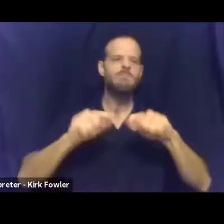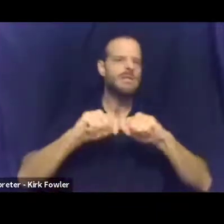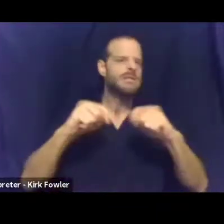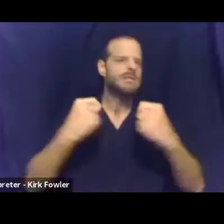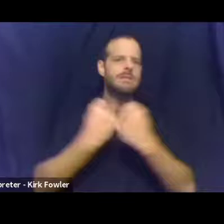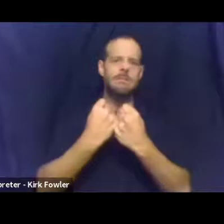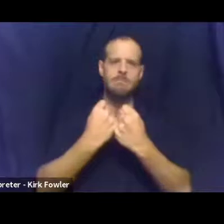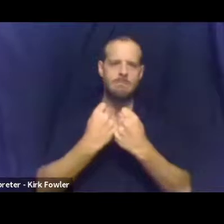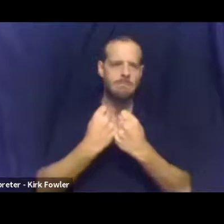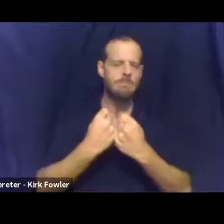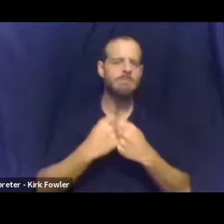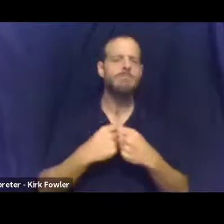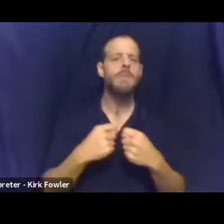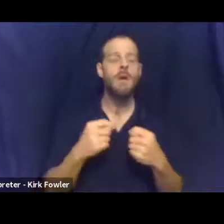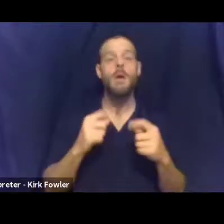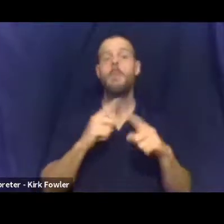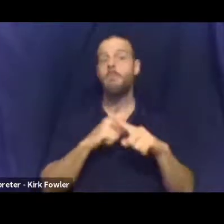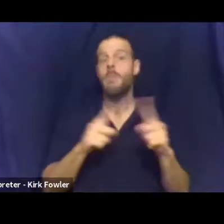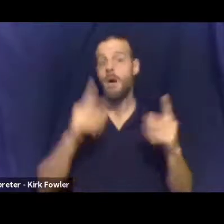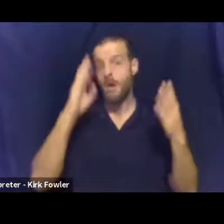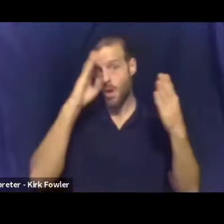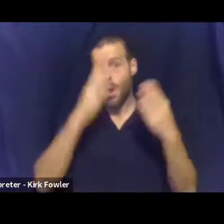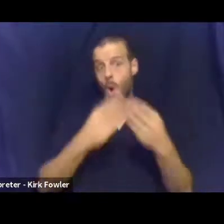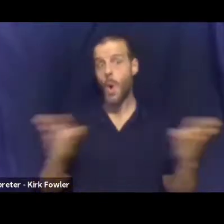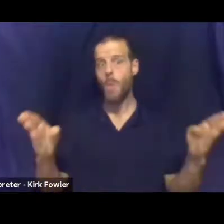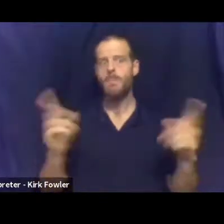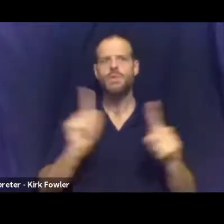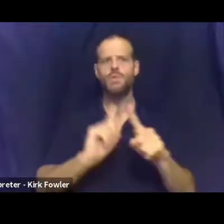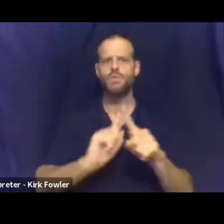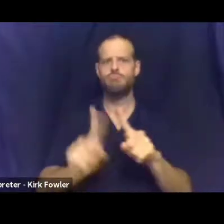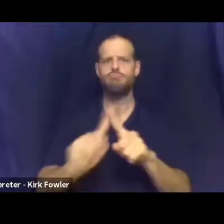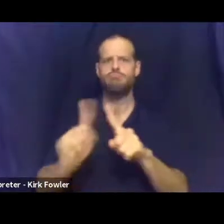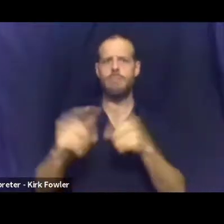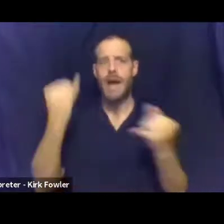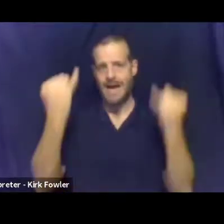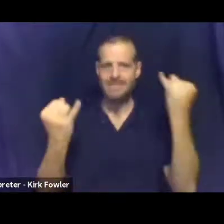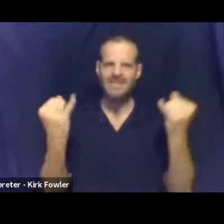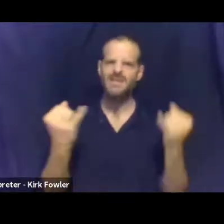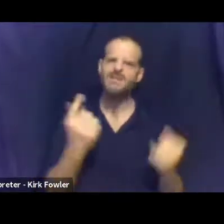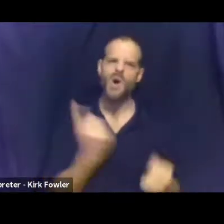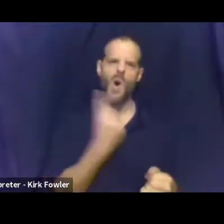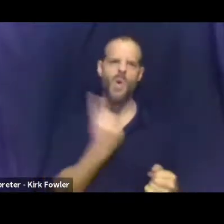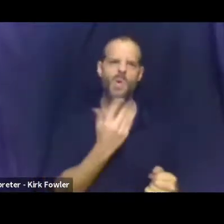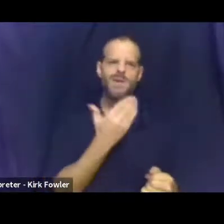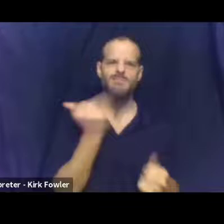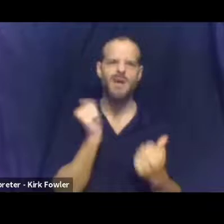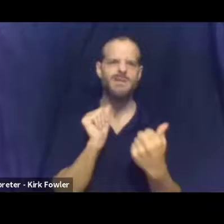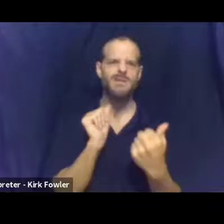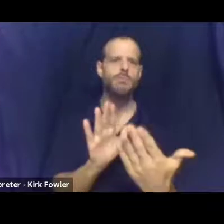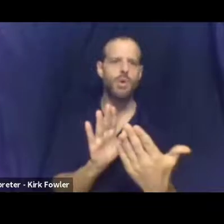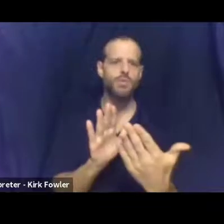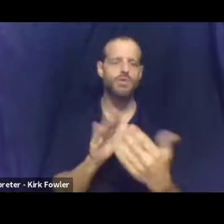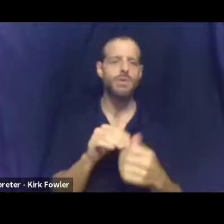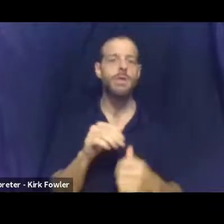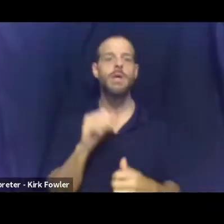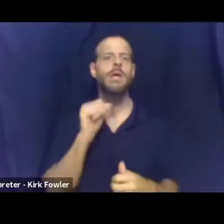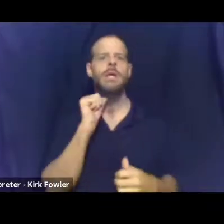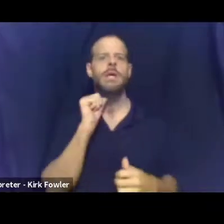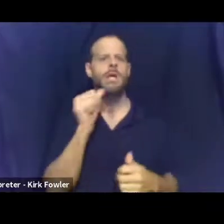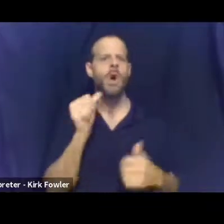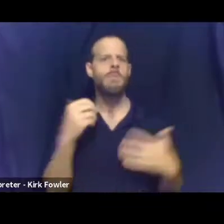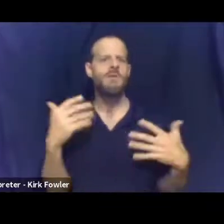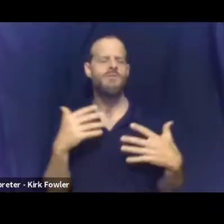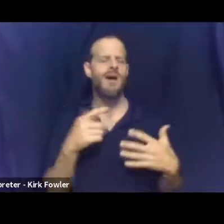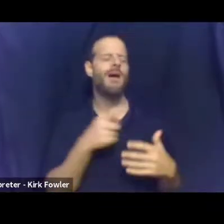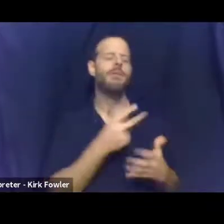being open to all of the ideas is the best way to approach it and not being afraid to go, well, this failed, let's try something different.